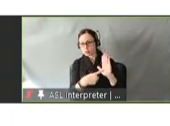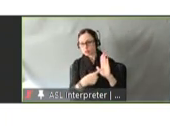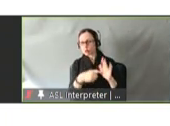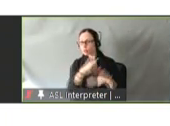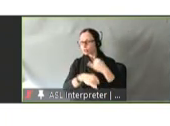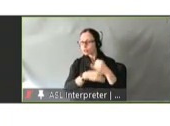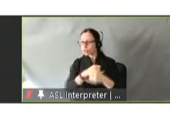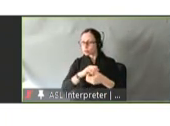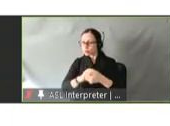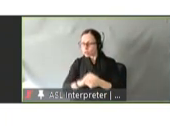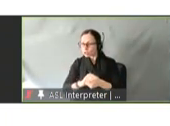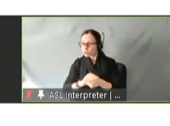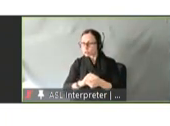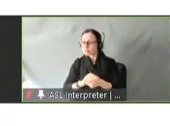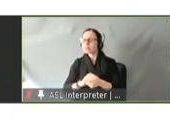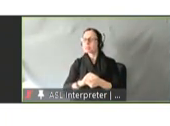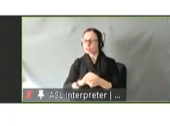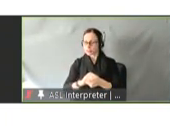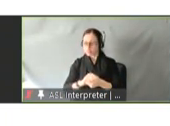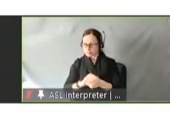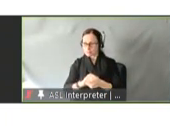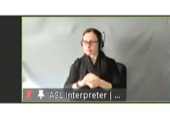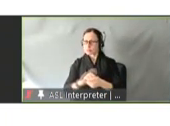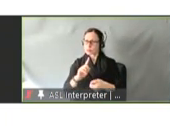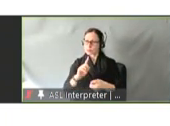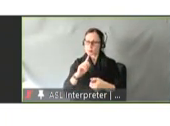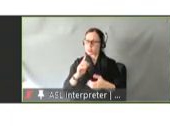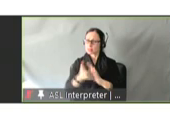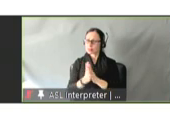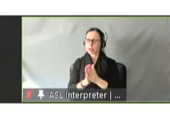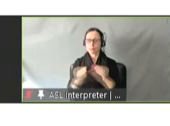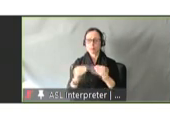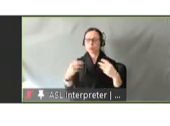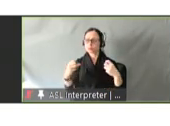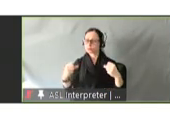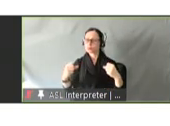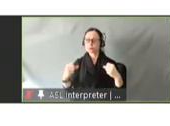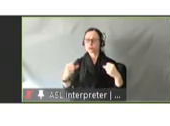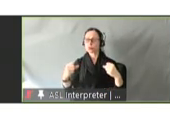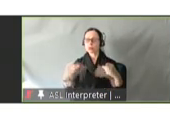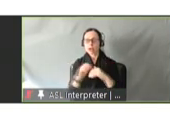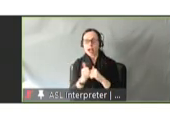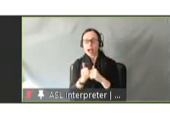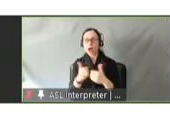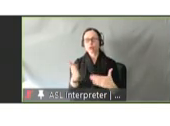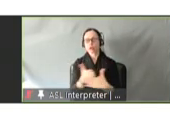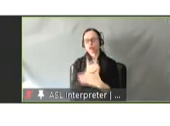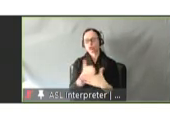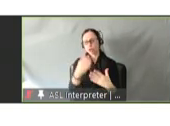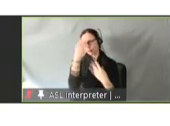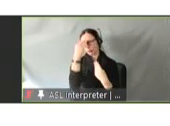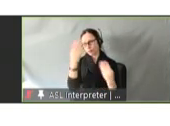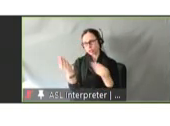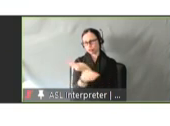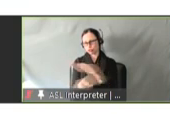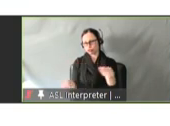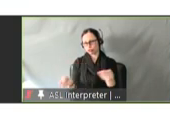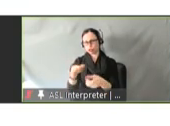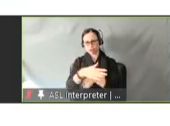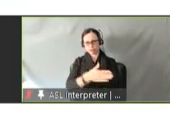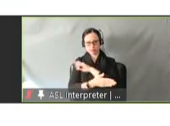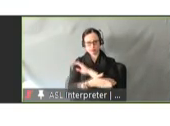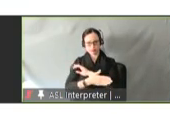partnerships that Dr. Hopkins mentioned that have really been strengthened by the sharing of these safety data between countries. Next slide.